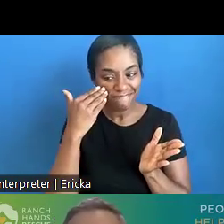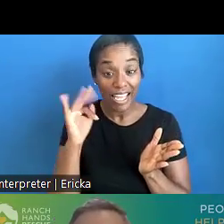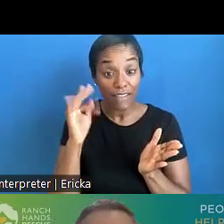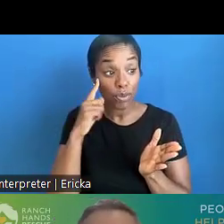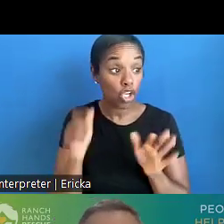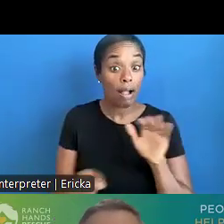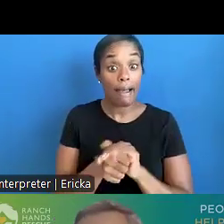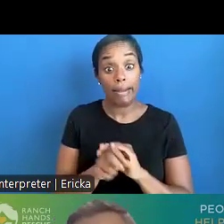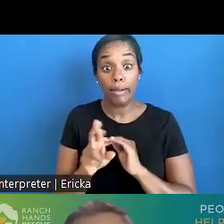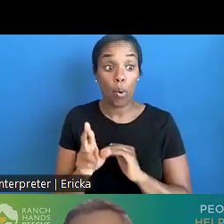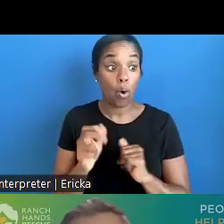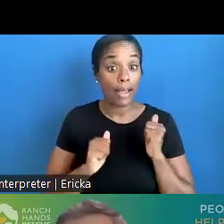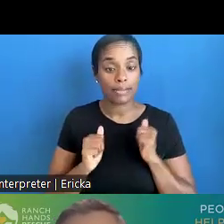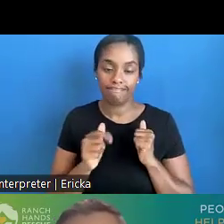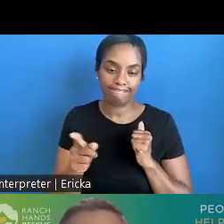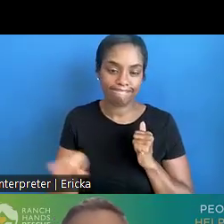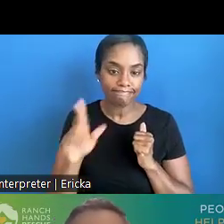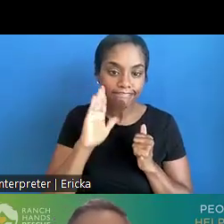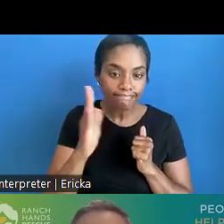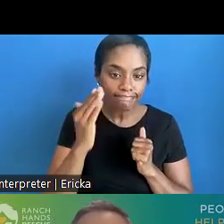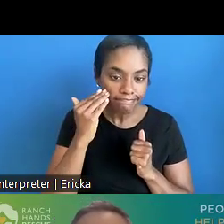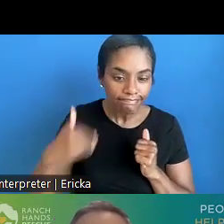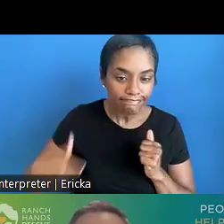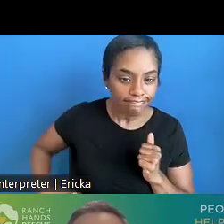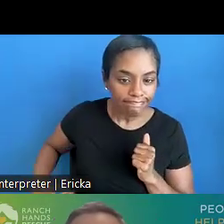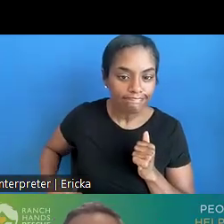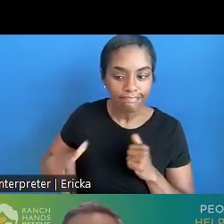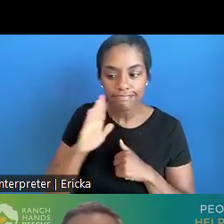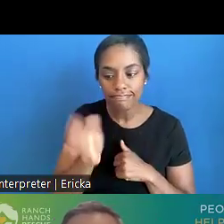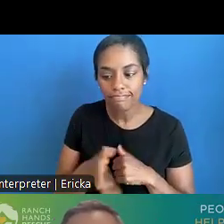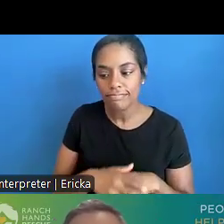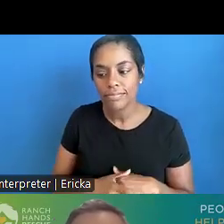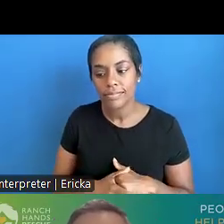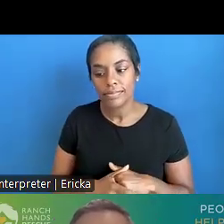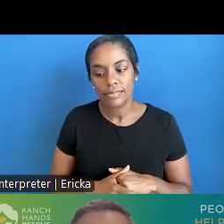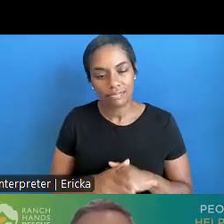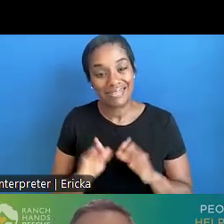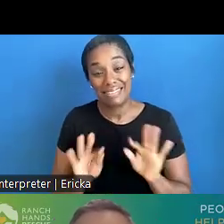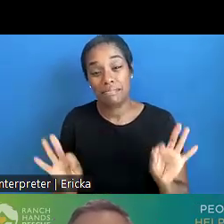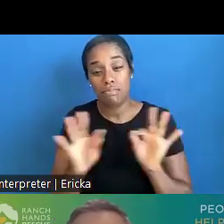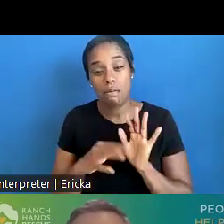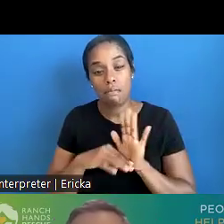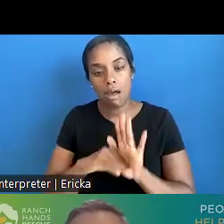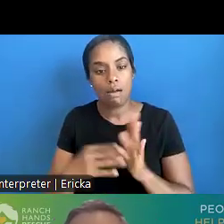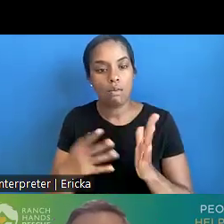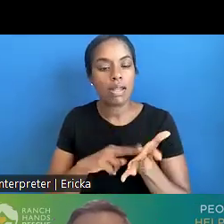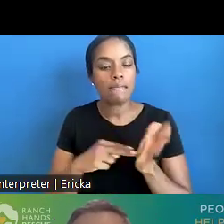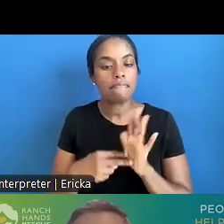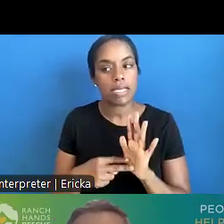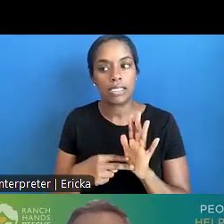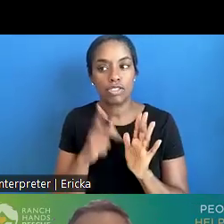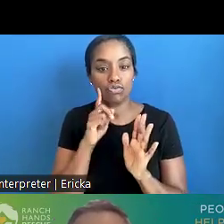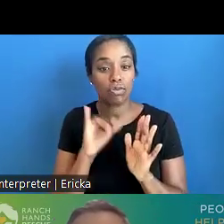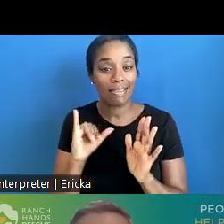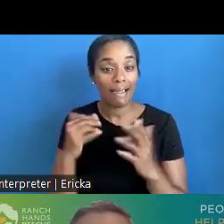it well or you're a good actor, they're gonna know. And so it's really important that we're modeling what it means to be a healthy adult, and